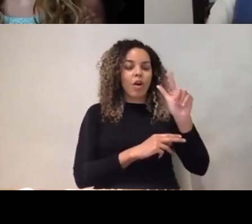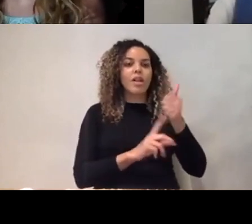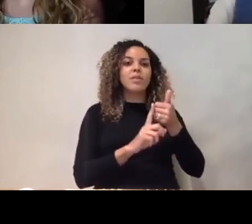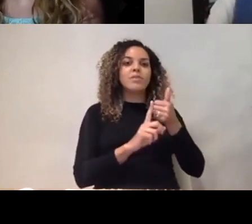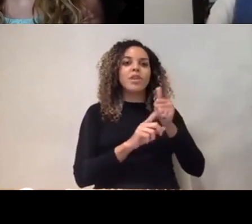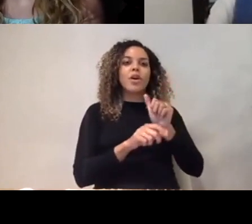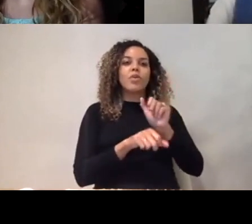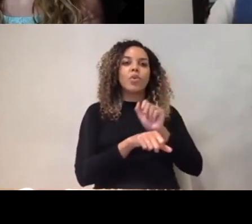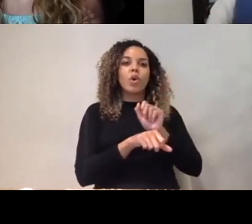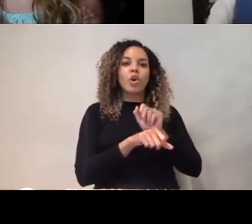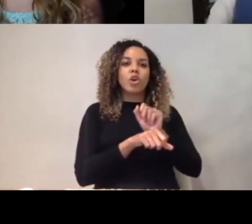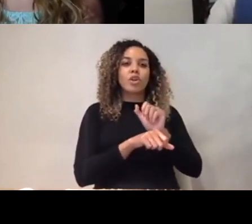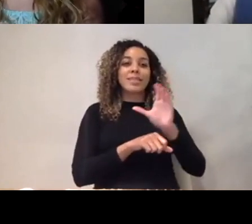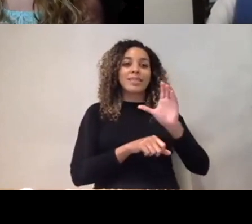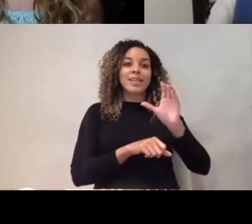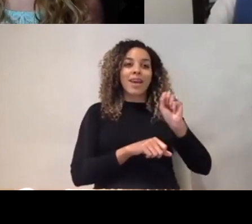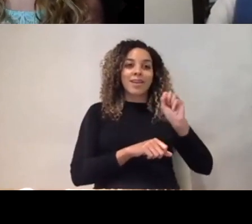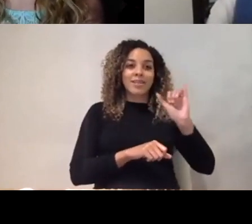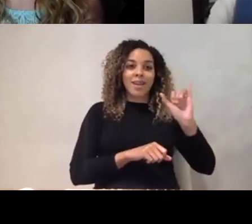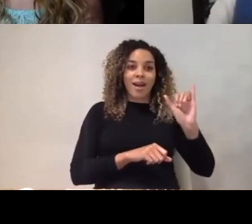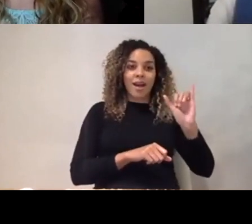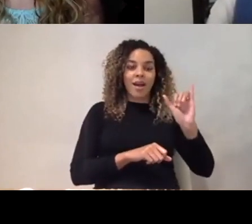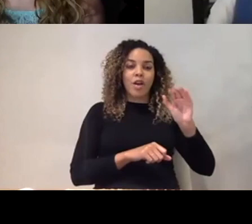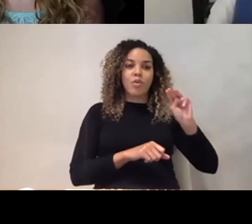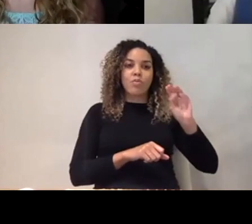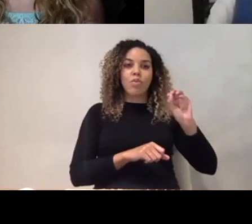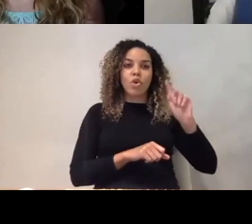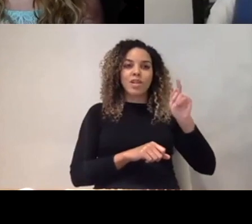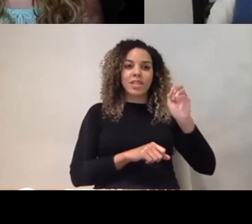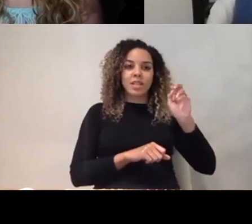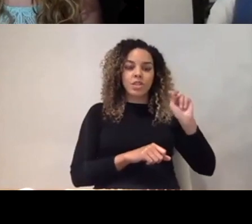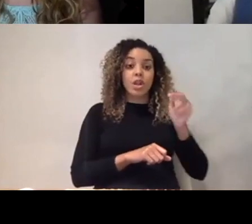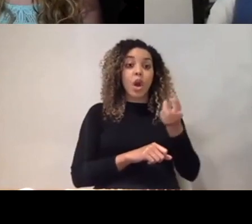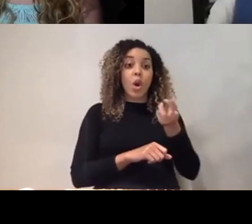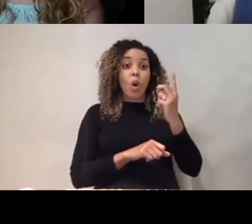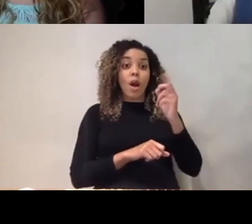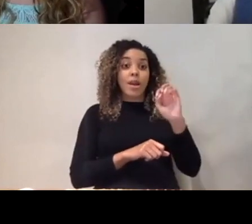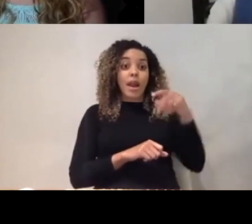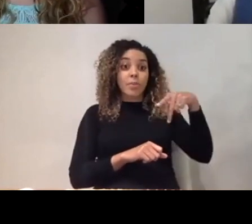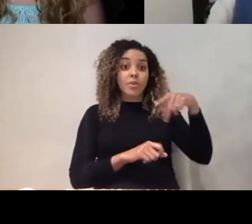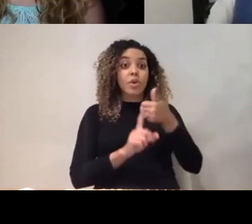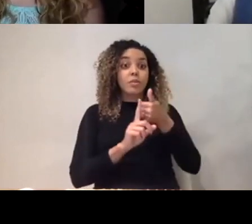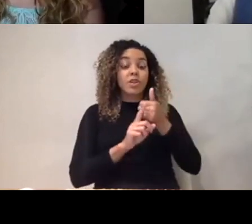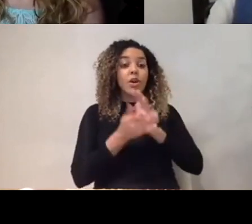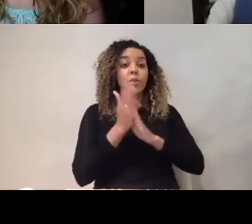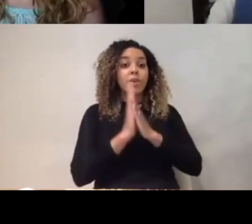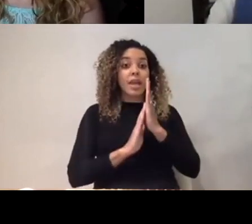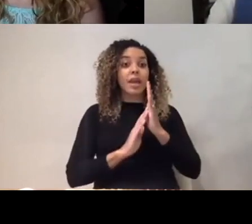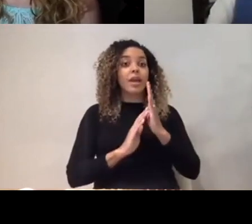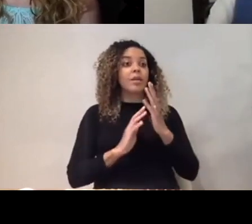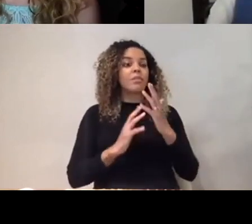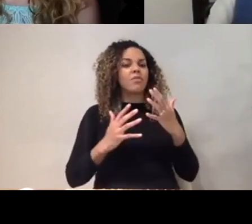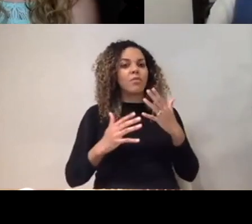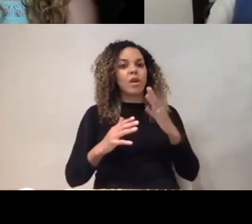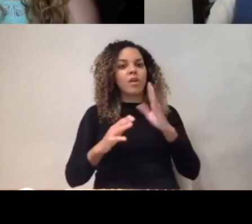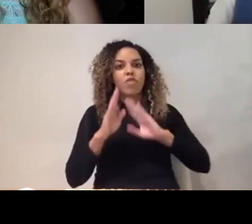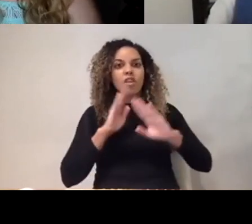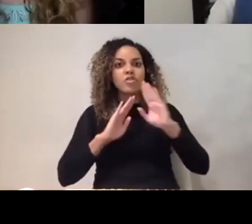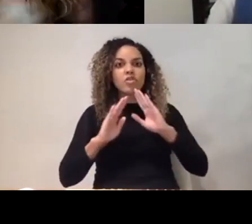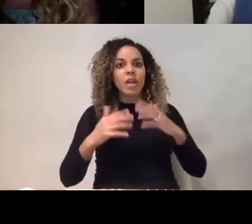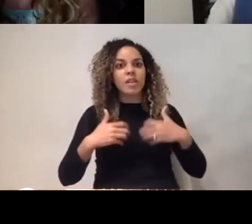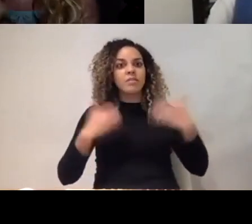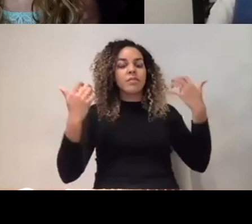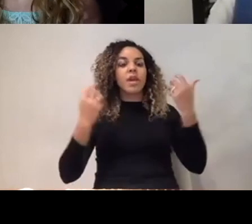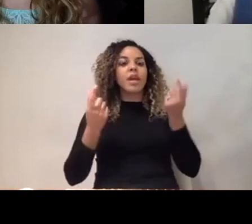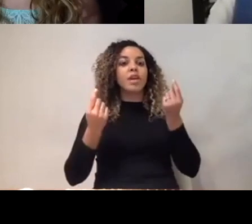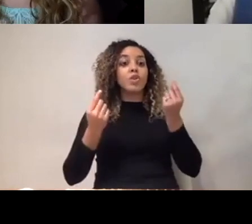double amputee. And during one of the episodes, he got frustrated during a scene and actually threw his prosthetic leg across